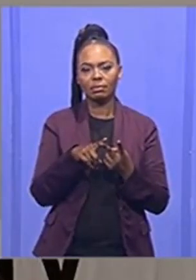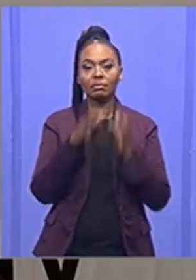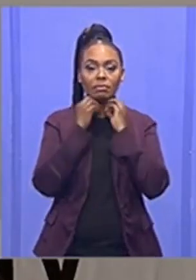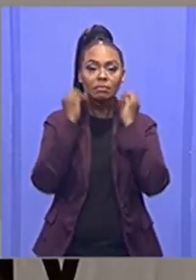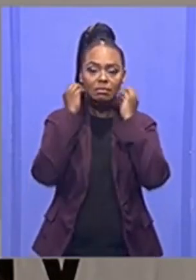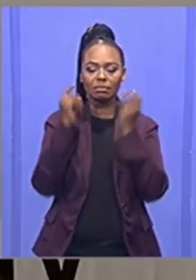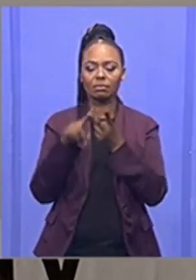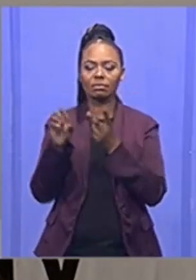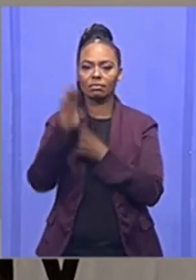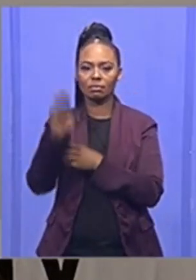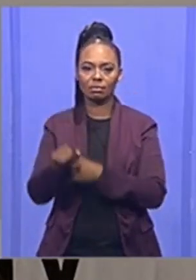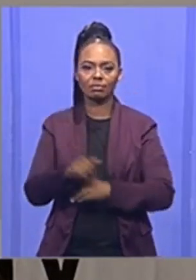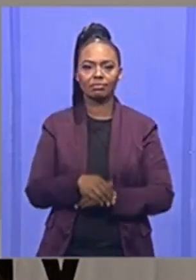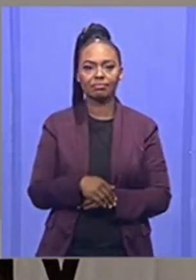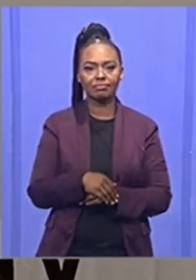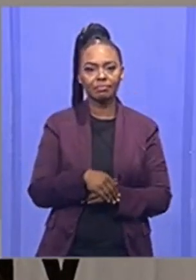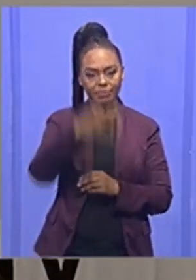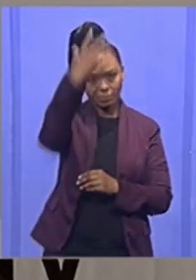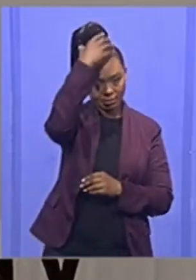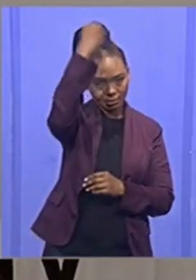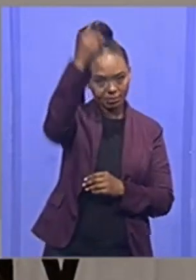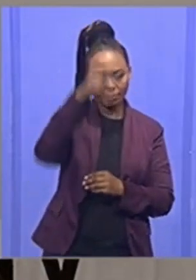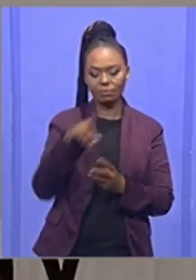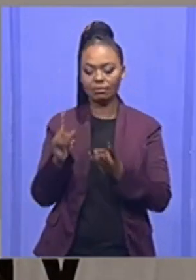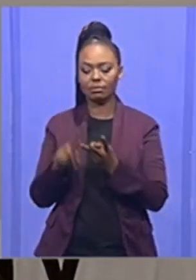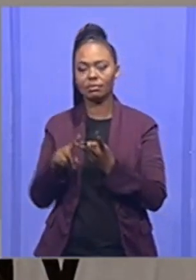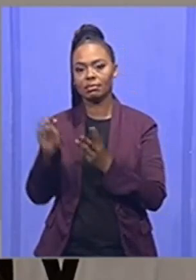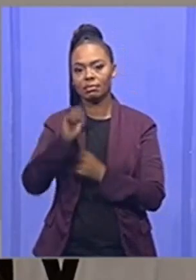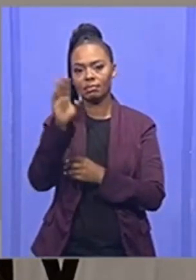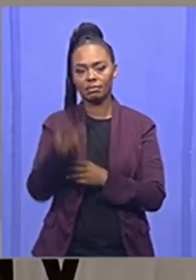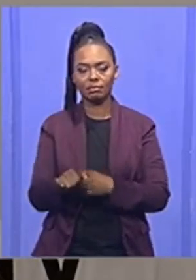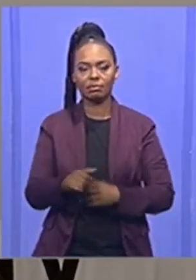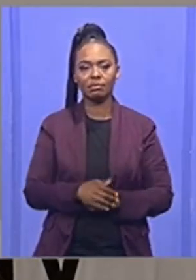Bridge between Lesotho and South Africa.